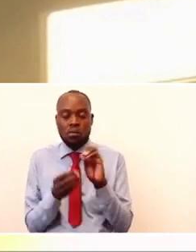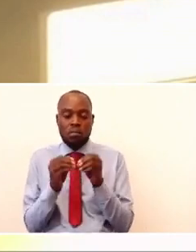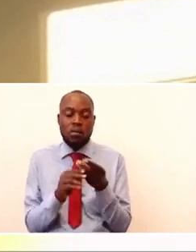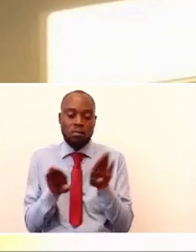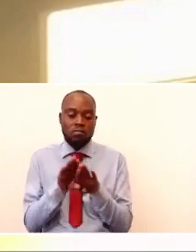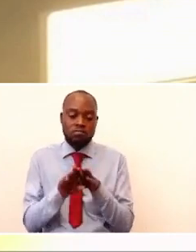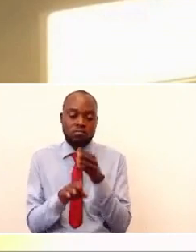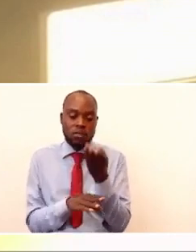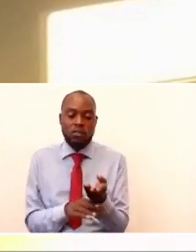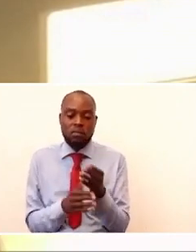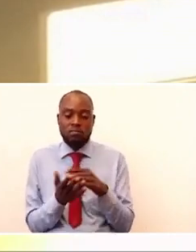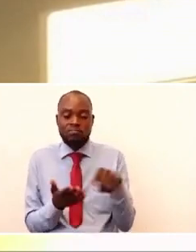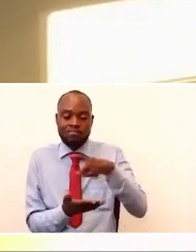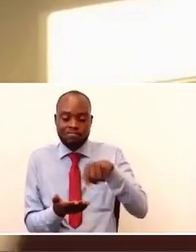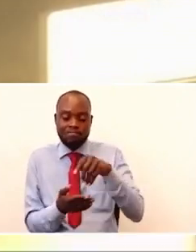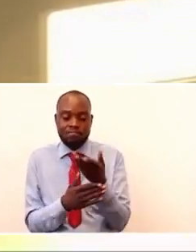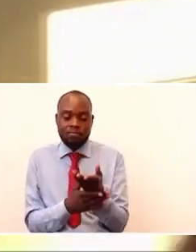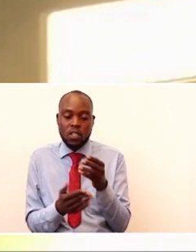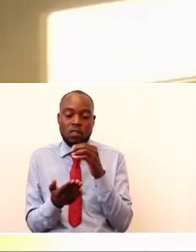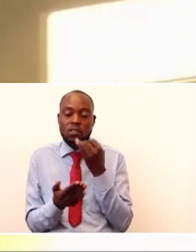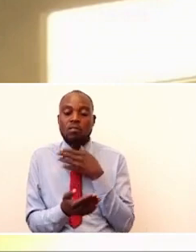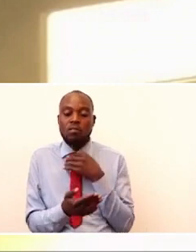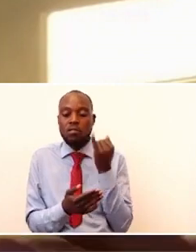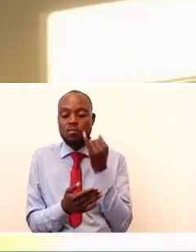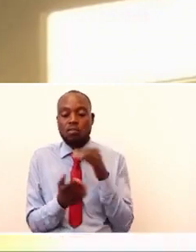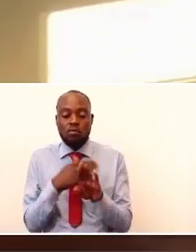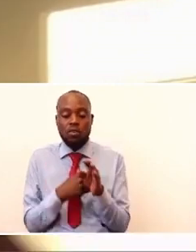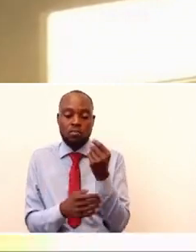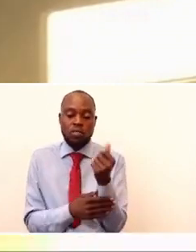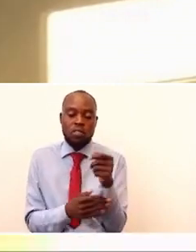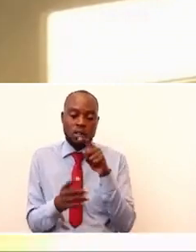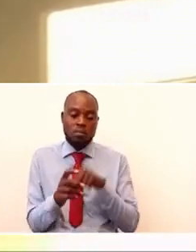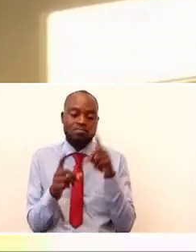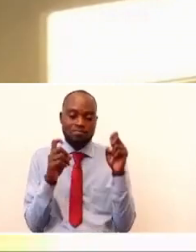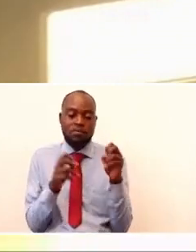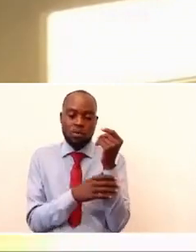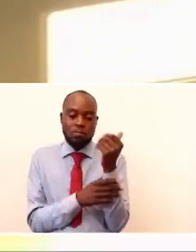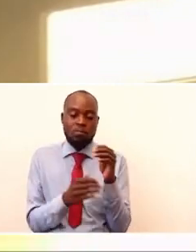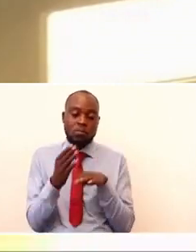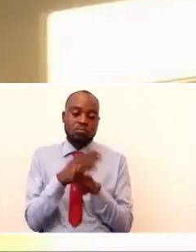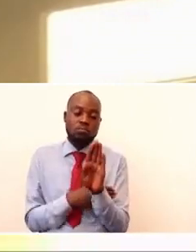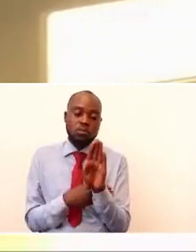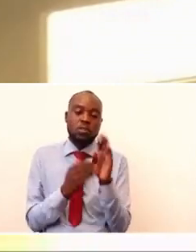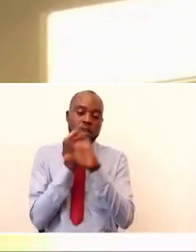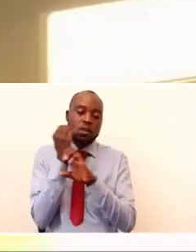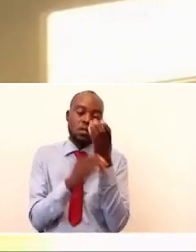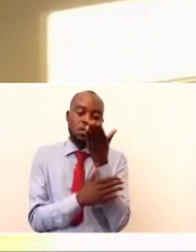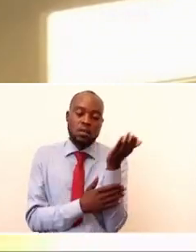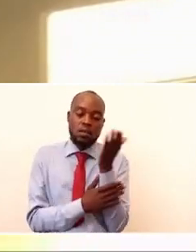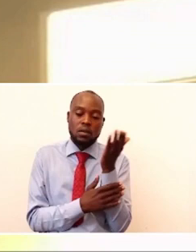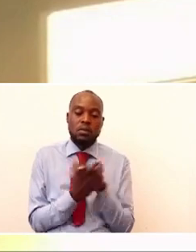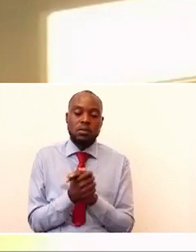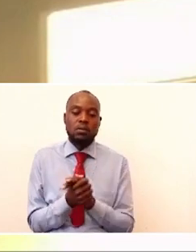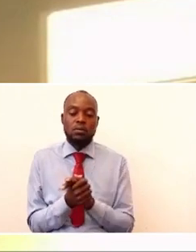across countries. If you want to transfer digital money from one country to other, you're going to have to need interoperability. So that requires both